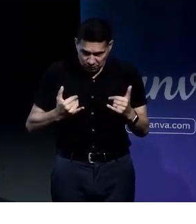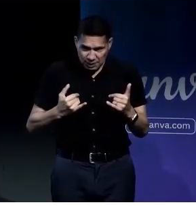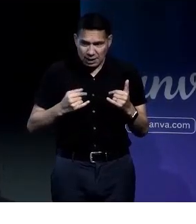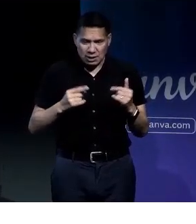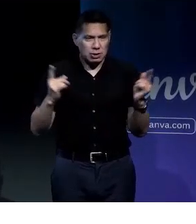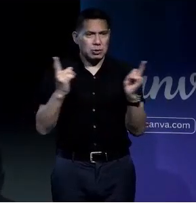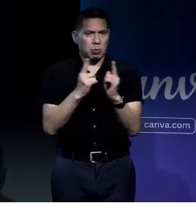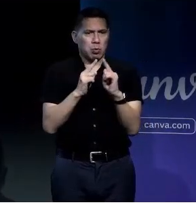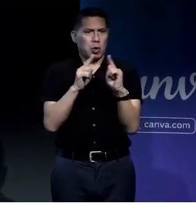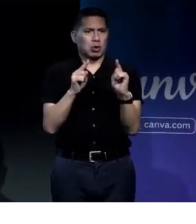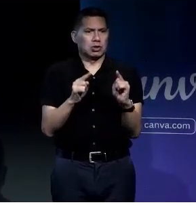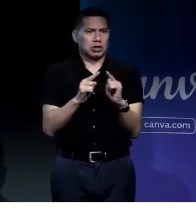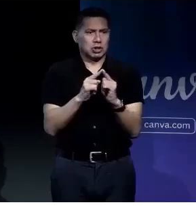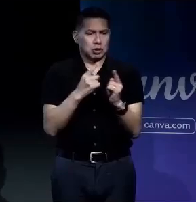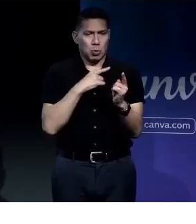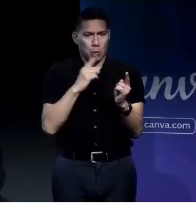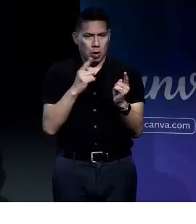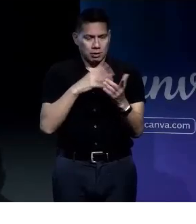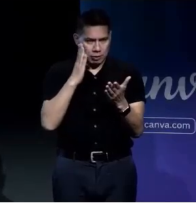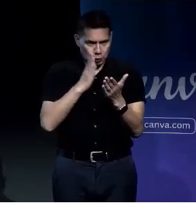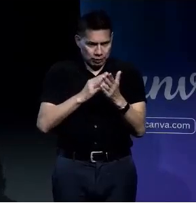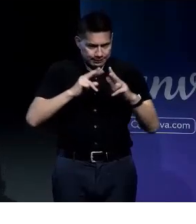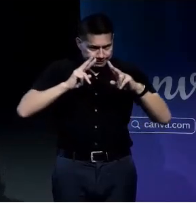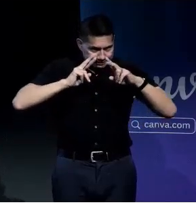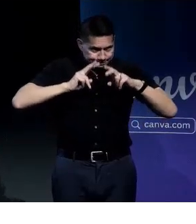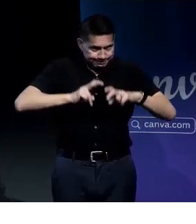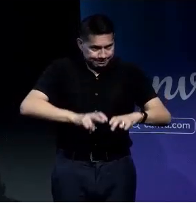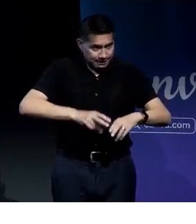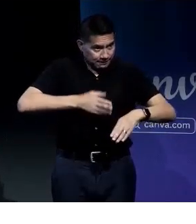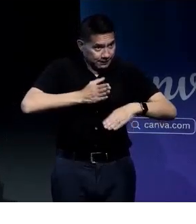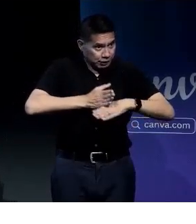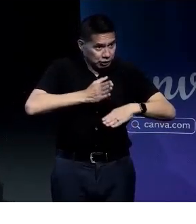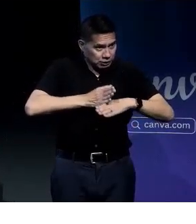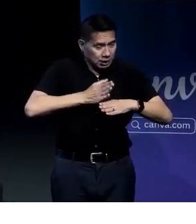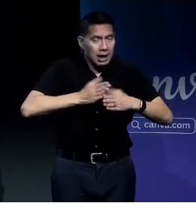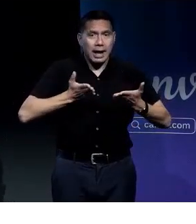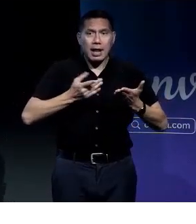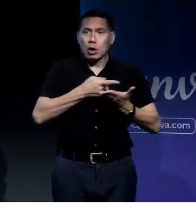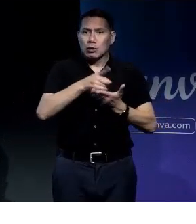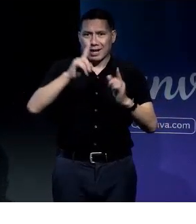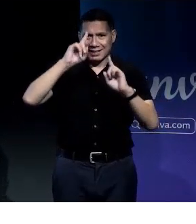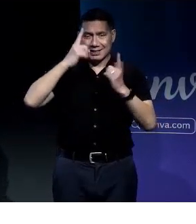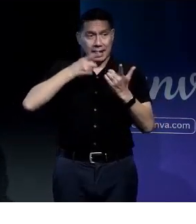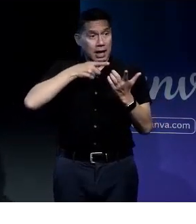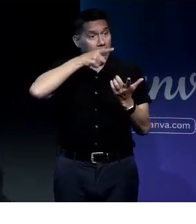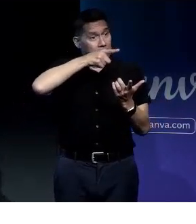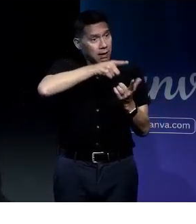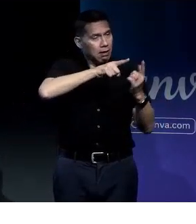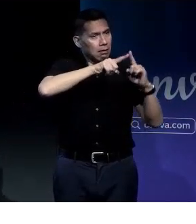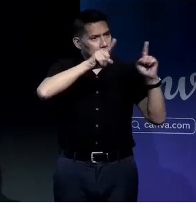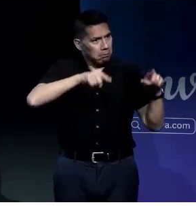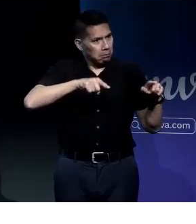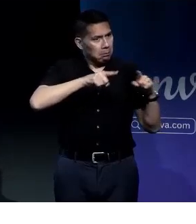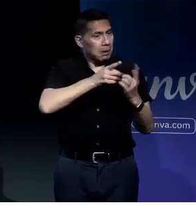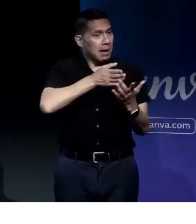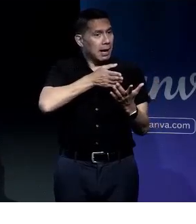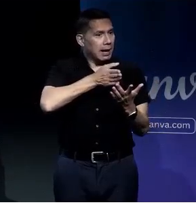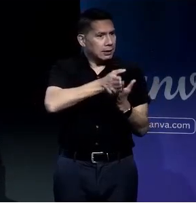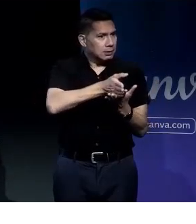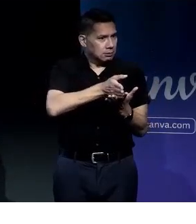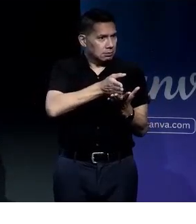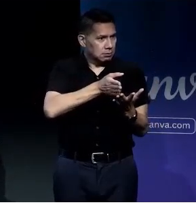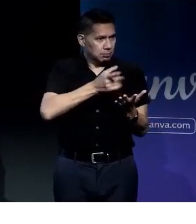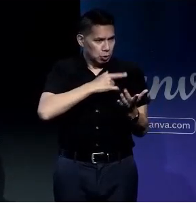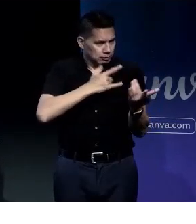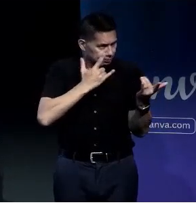critical functionality, and just allows you to understand the accessibility of the general accessibility level of